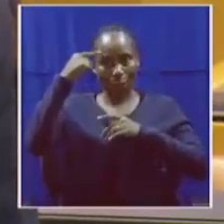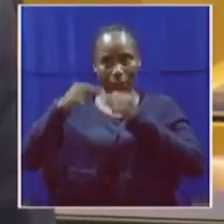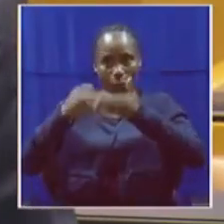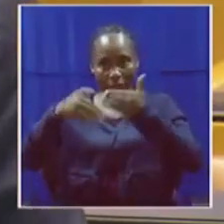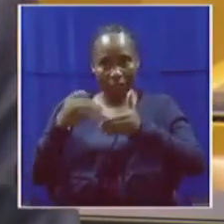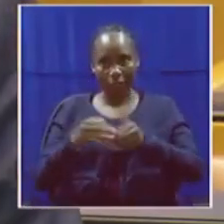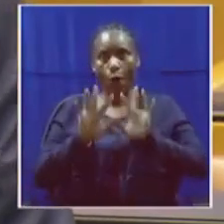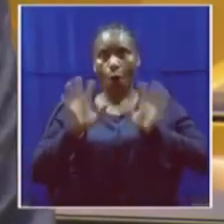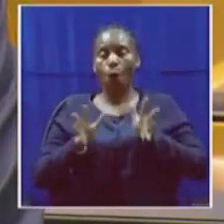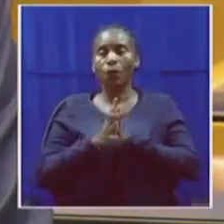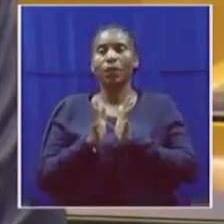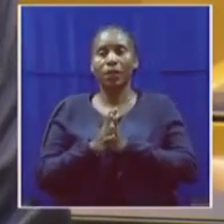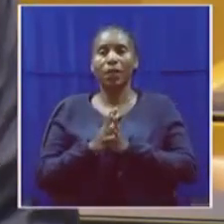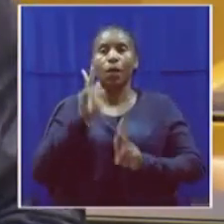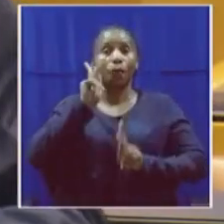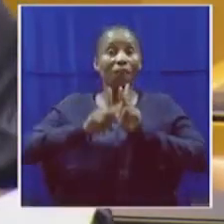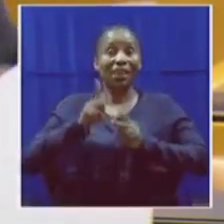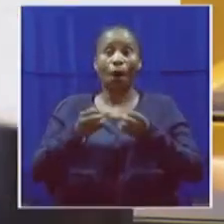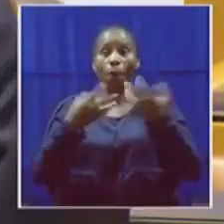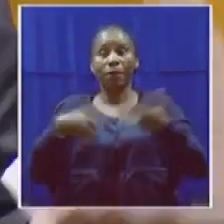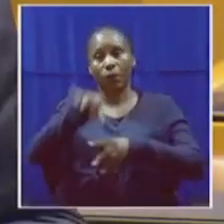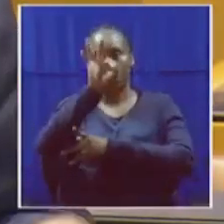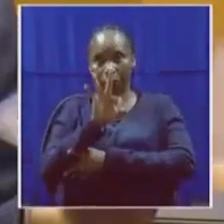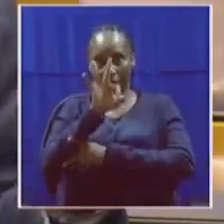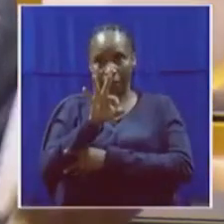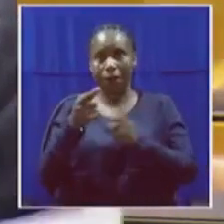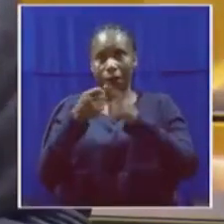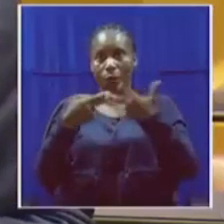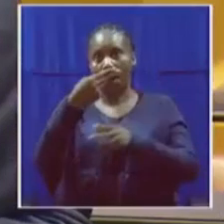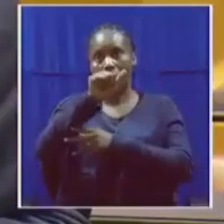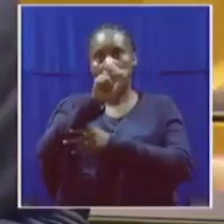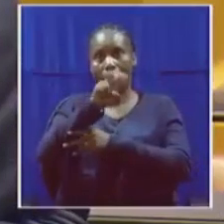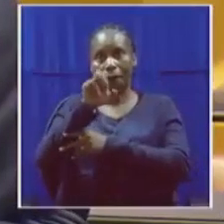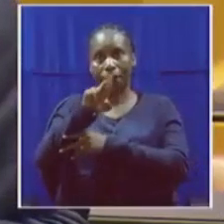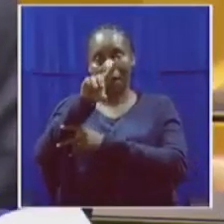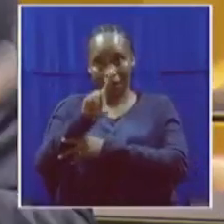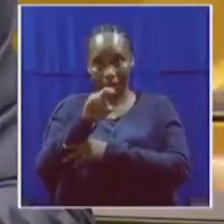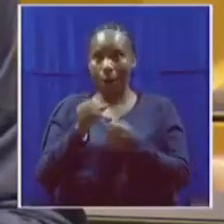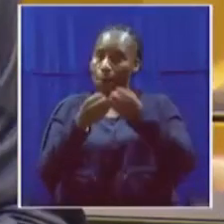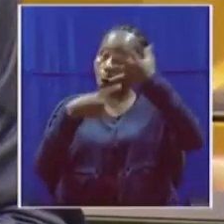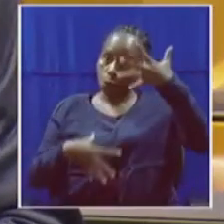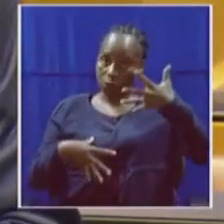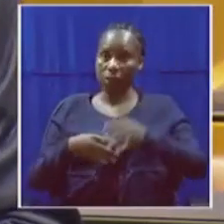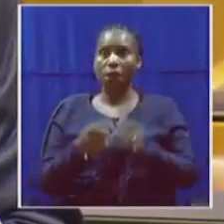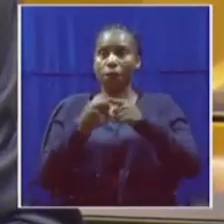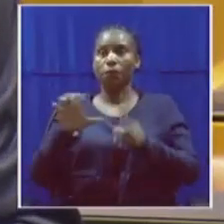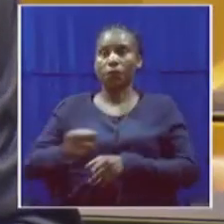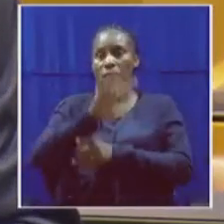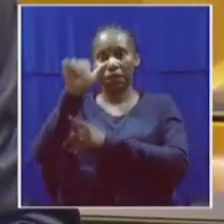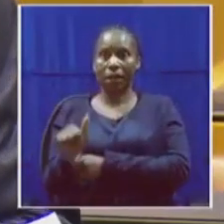Harvard professors. The rest, South African professors, some of them from your